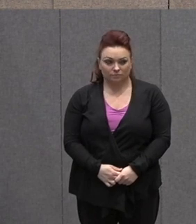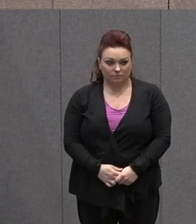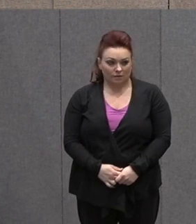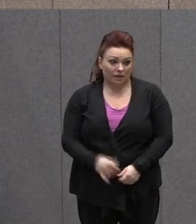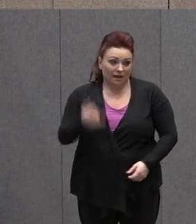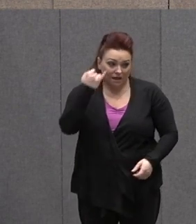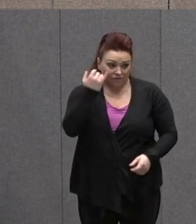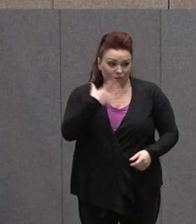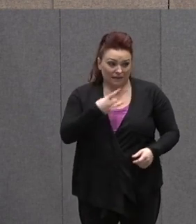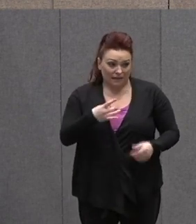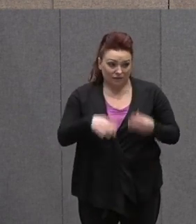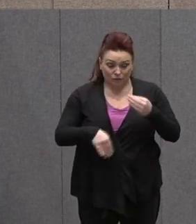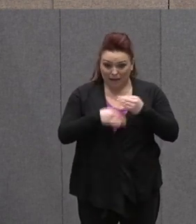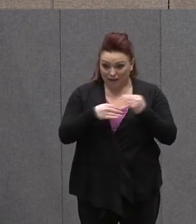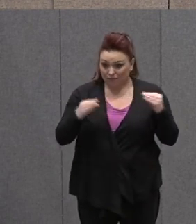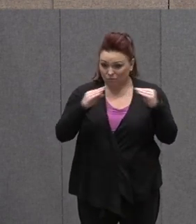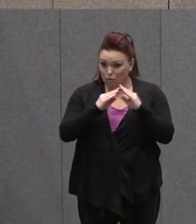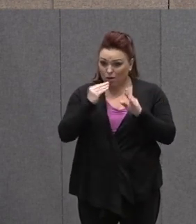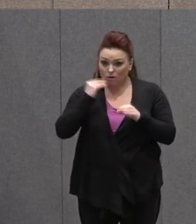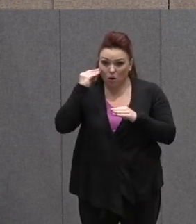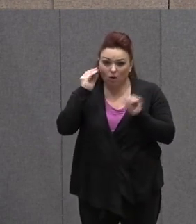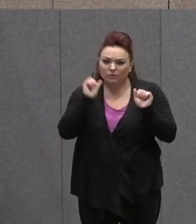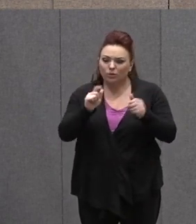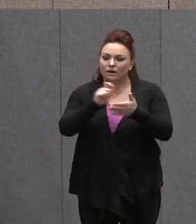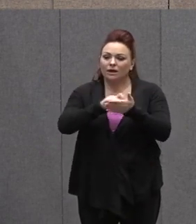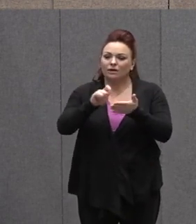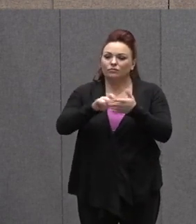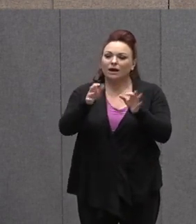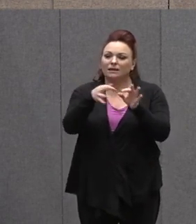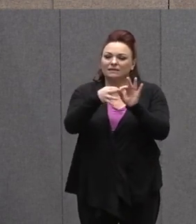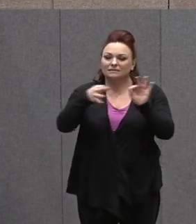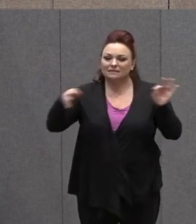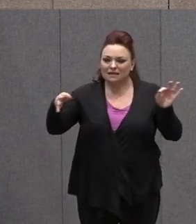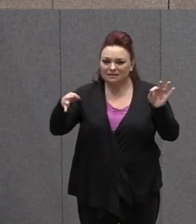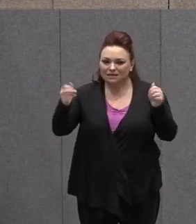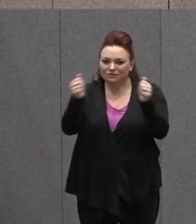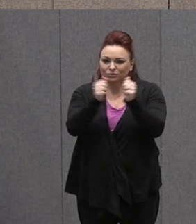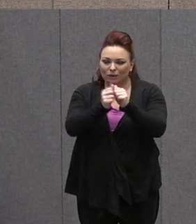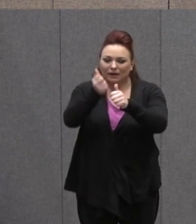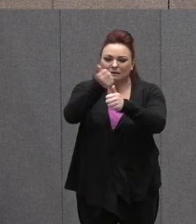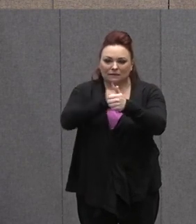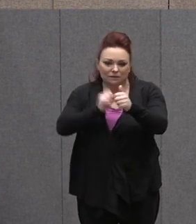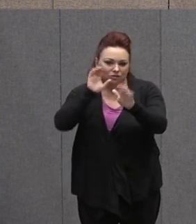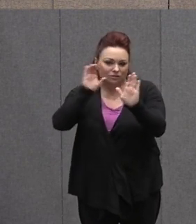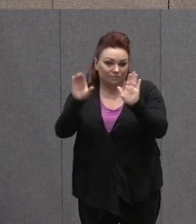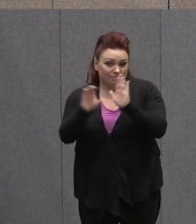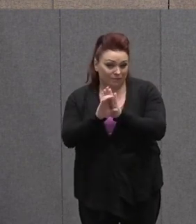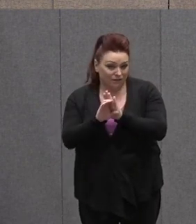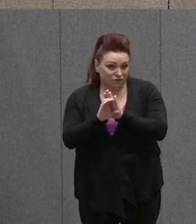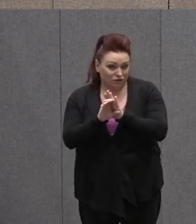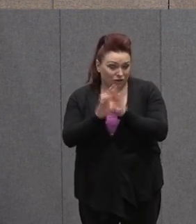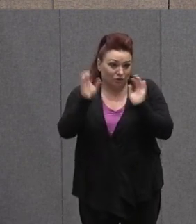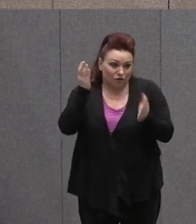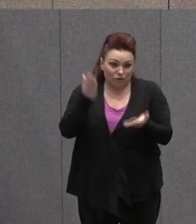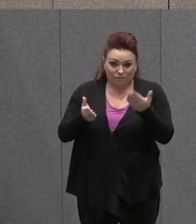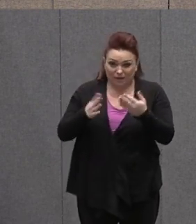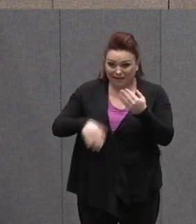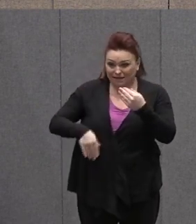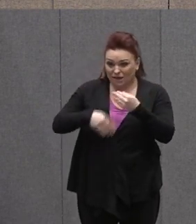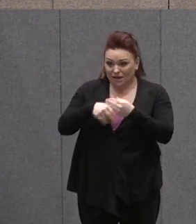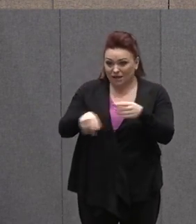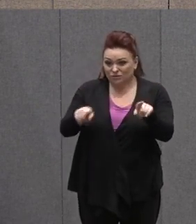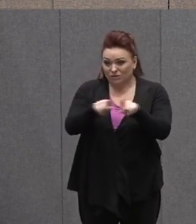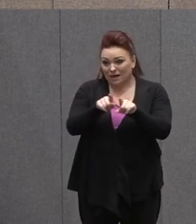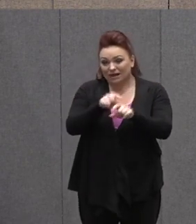If you'd like to do a little more at home, you can write a sentence that goes along with each picture. You might also add the